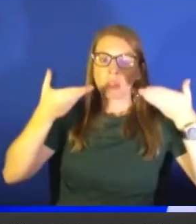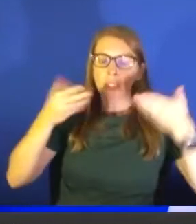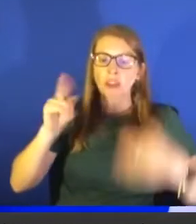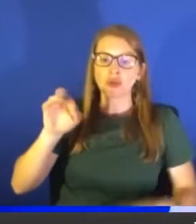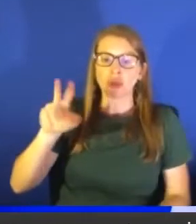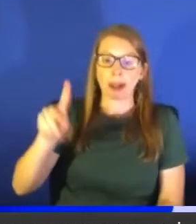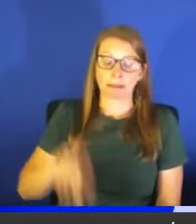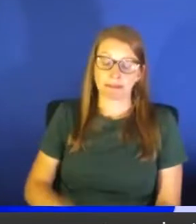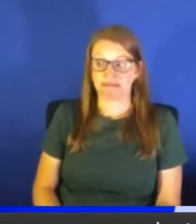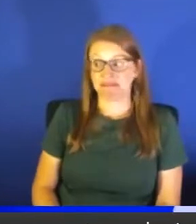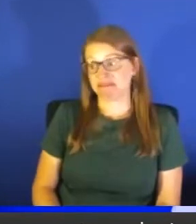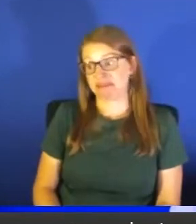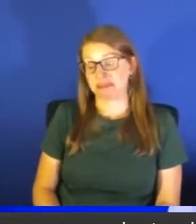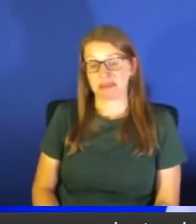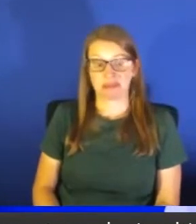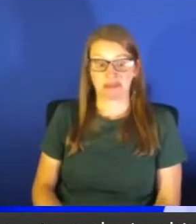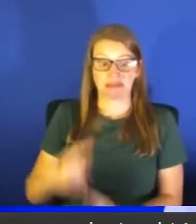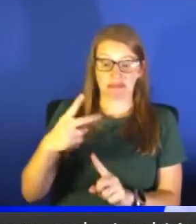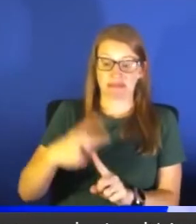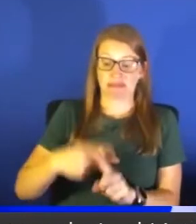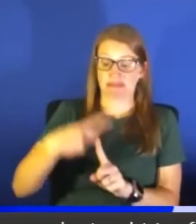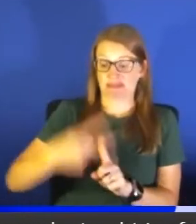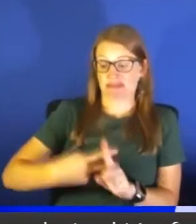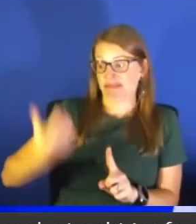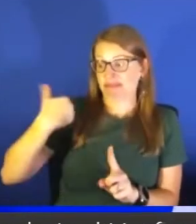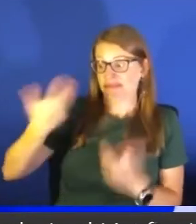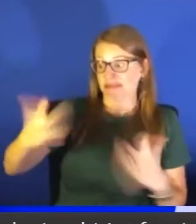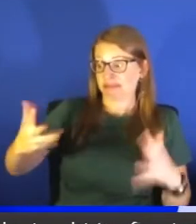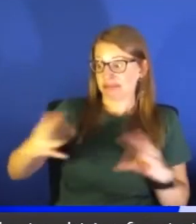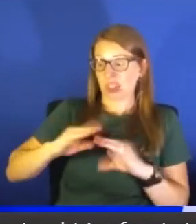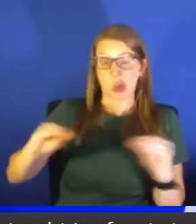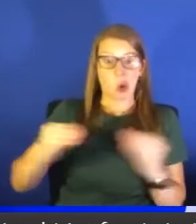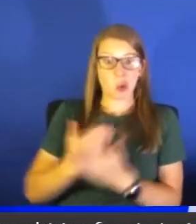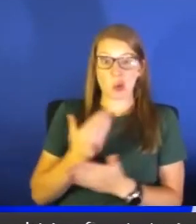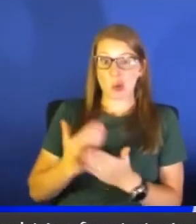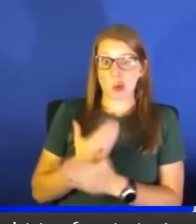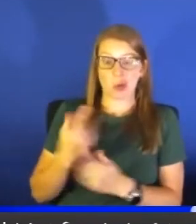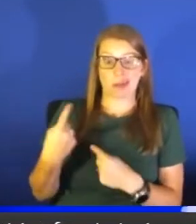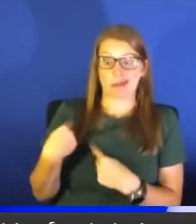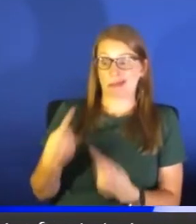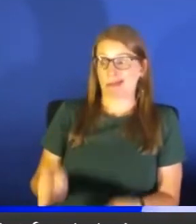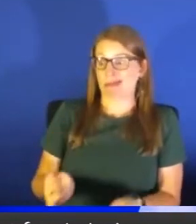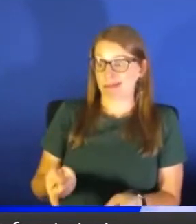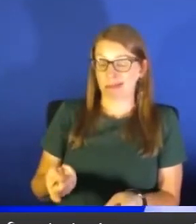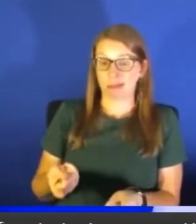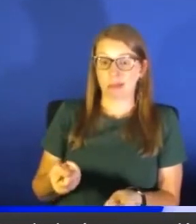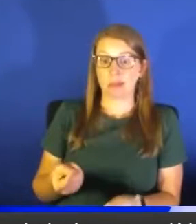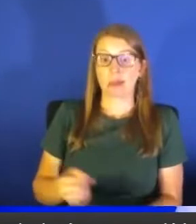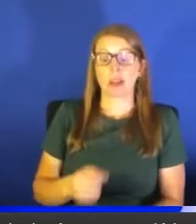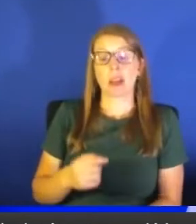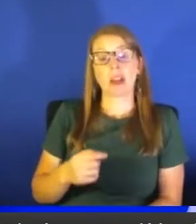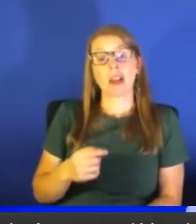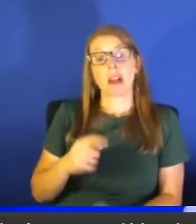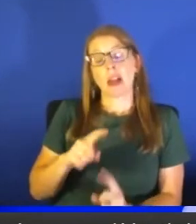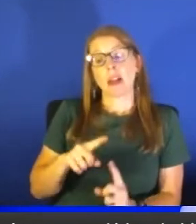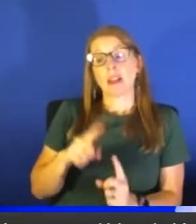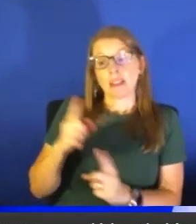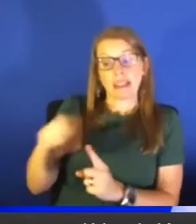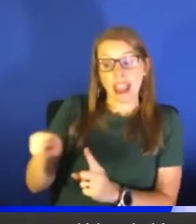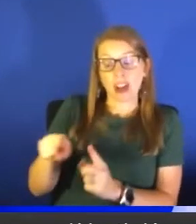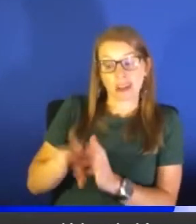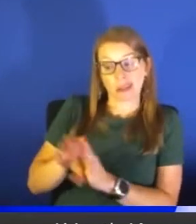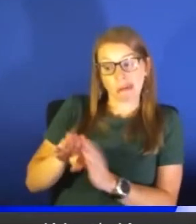than what came out a couple months ago, I believe, when we discussed it here on this show and on Open Mics with Dr. Stites, just about they are working on